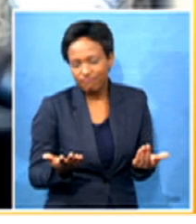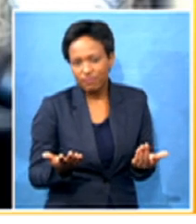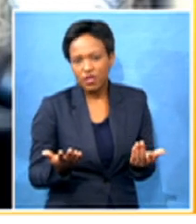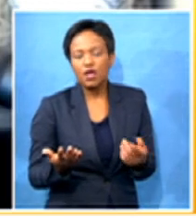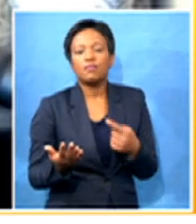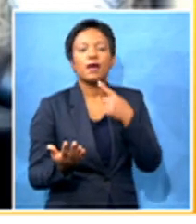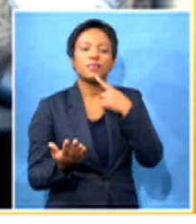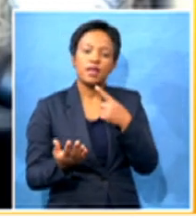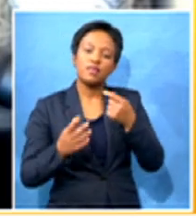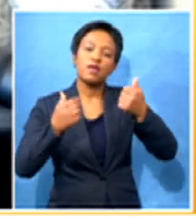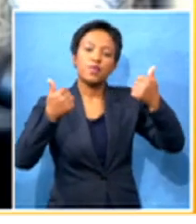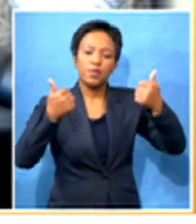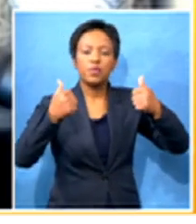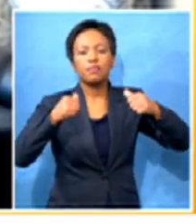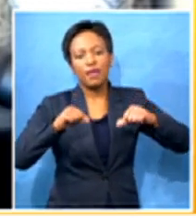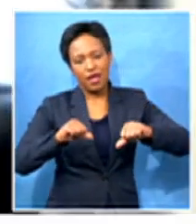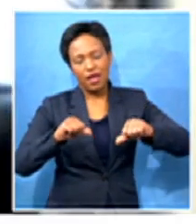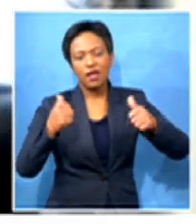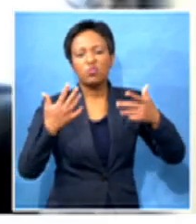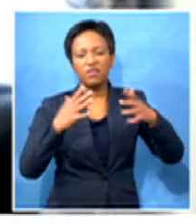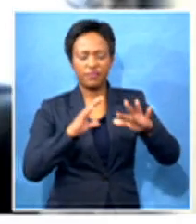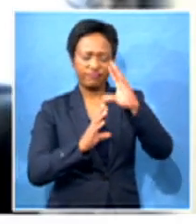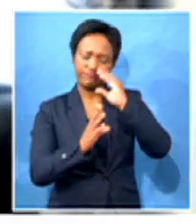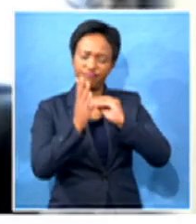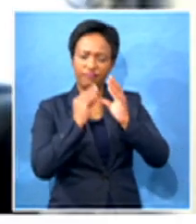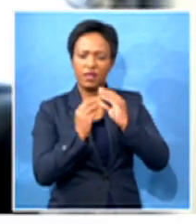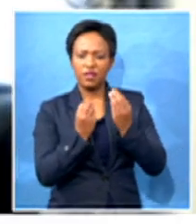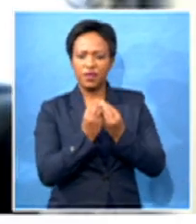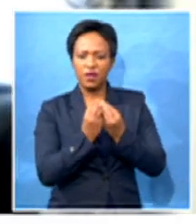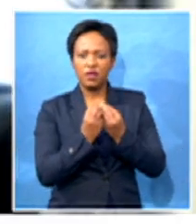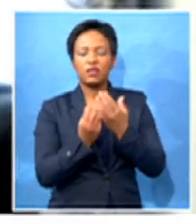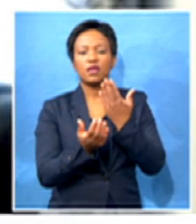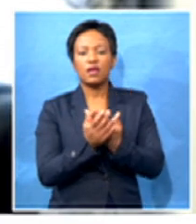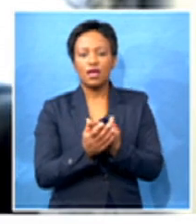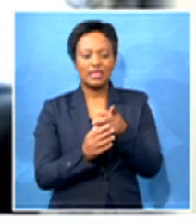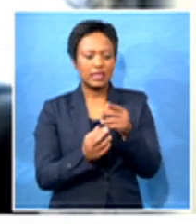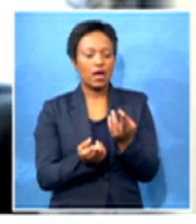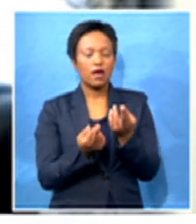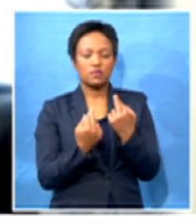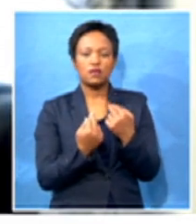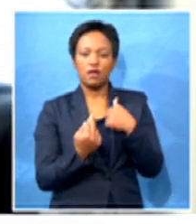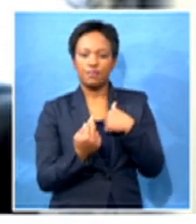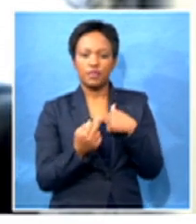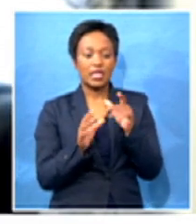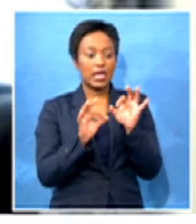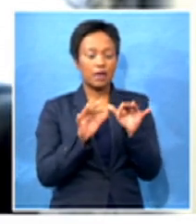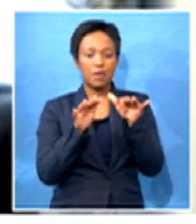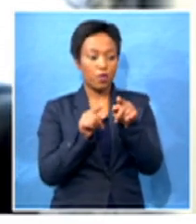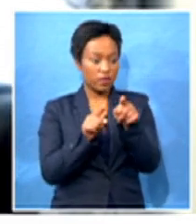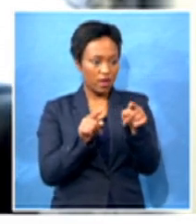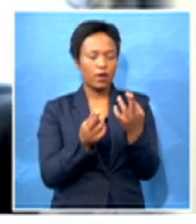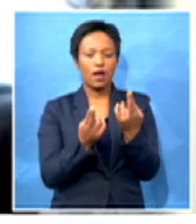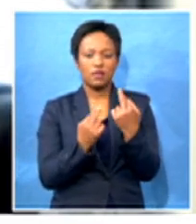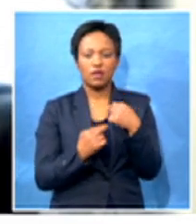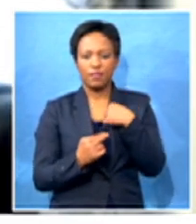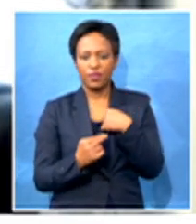and bad lessons. They can give us answers. The relevant people give us answers